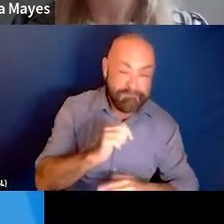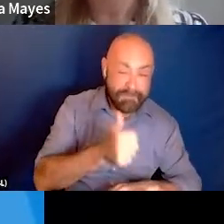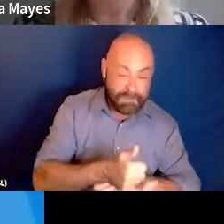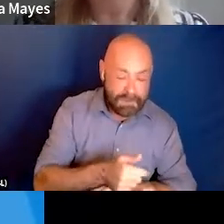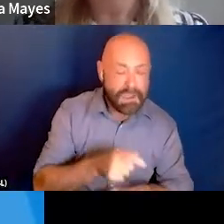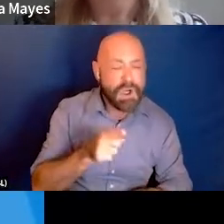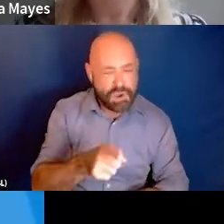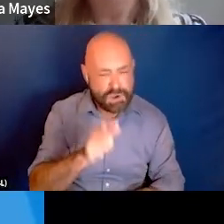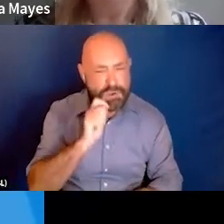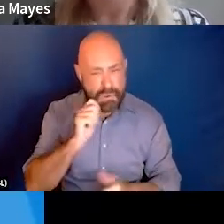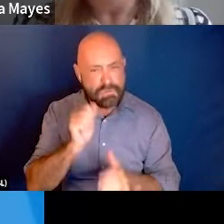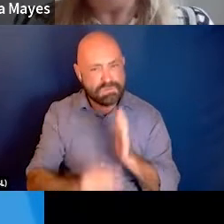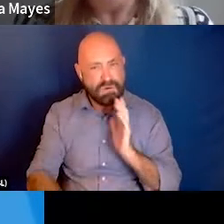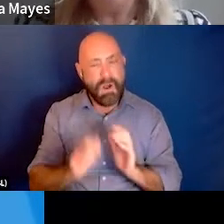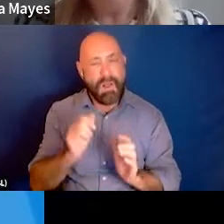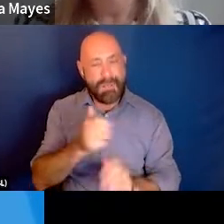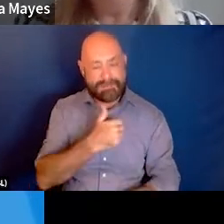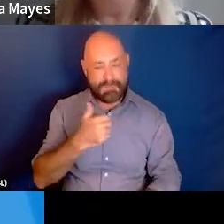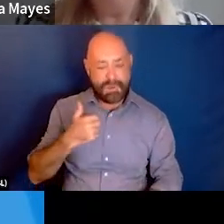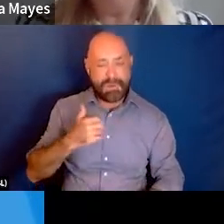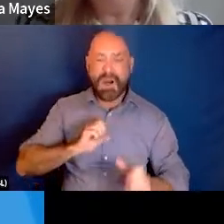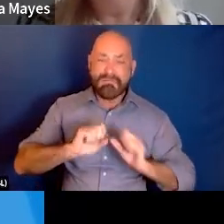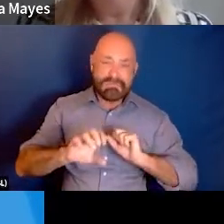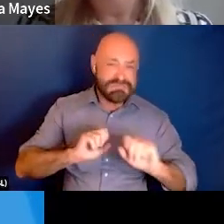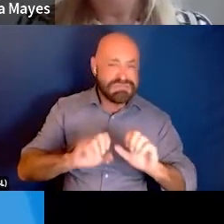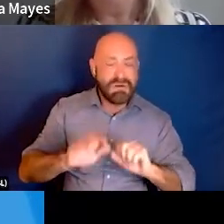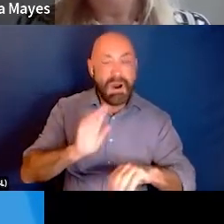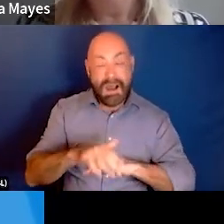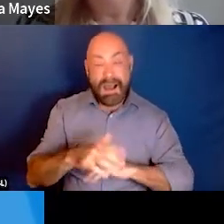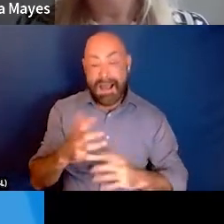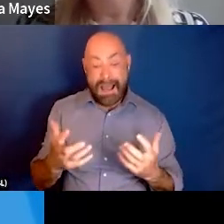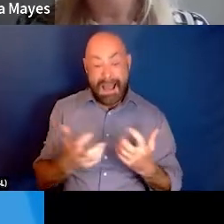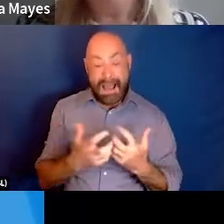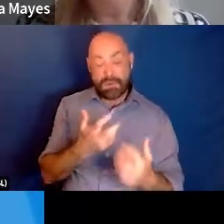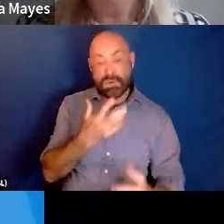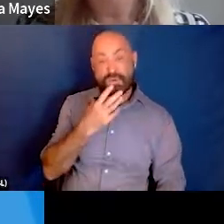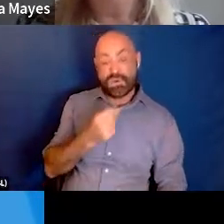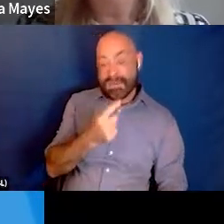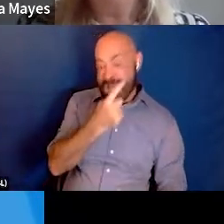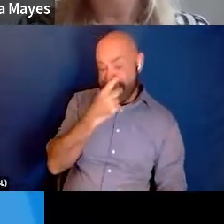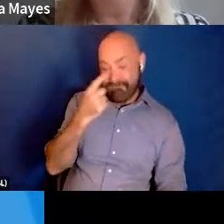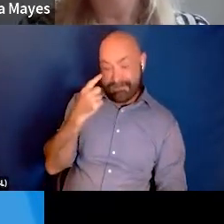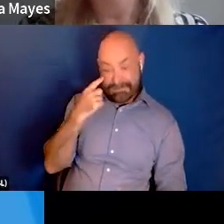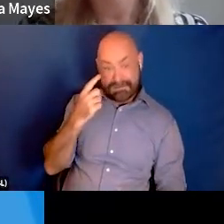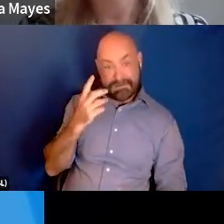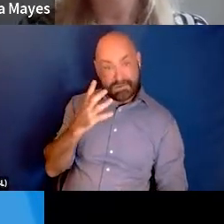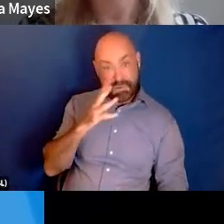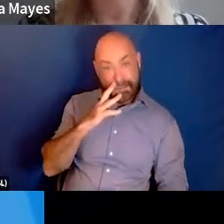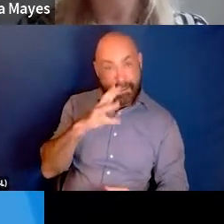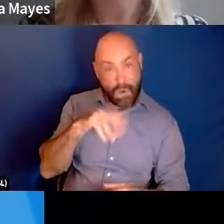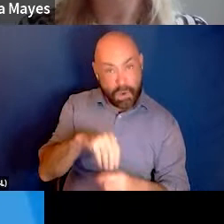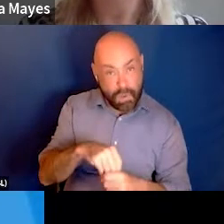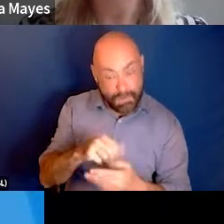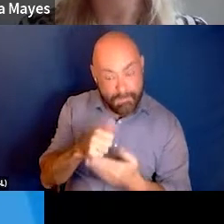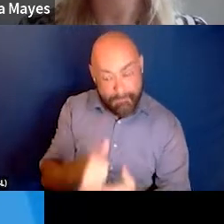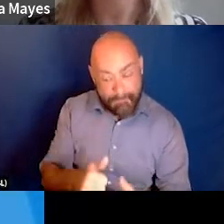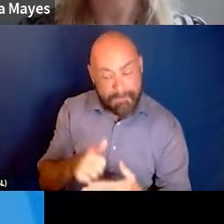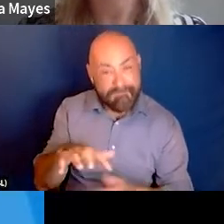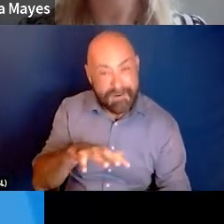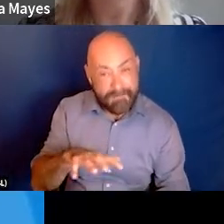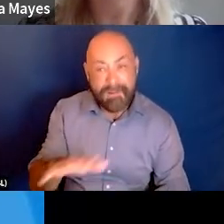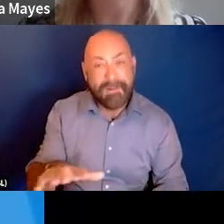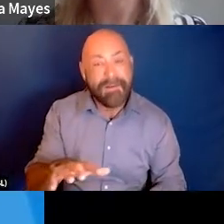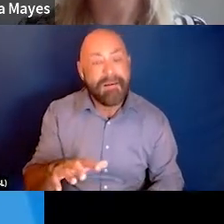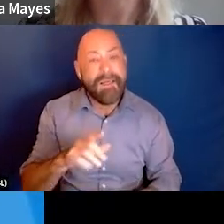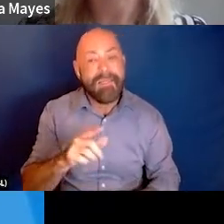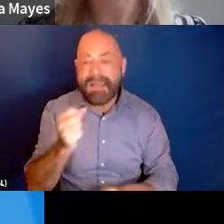this morning's session looking at how we use evidence to develop accessible and inclusive family hubs. We're then going to hear from Geeta Hagen,